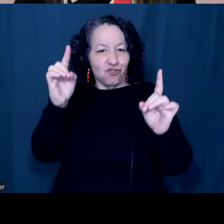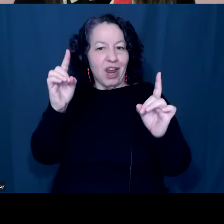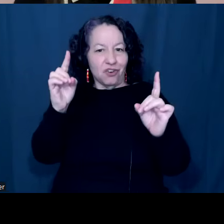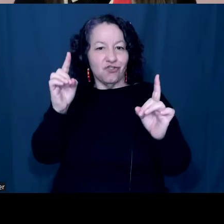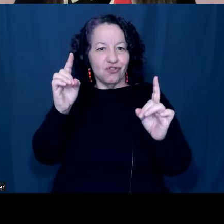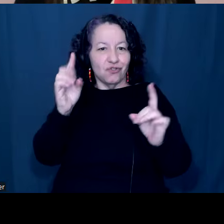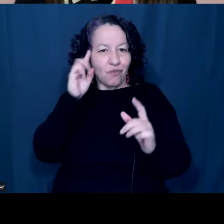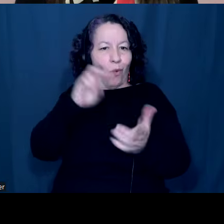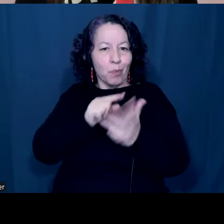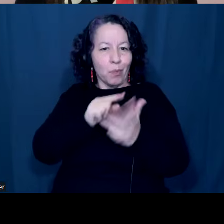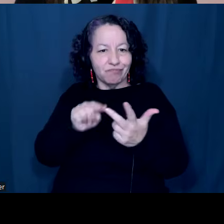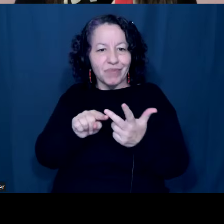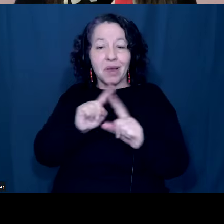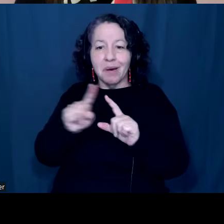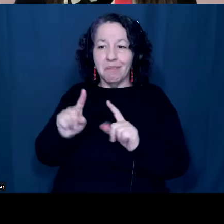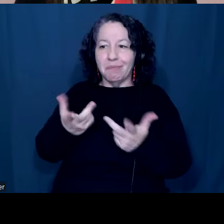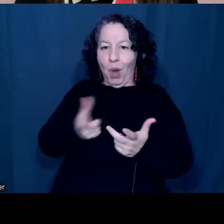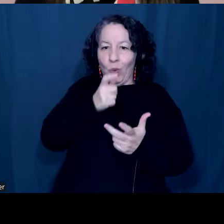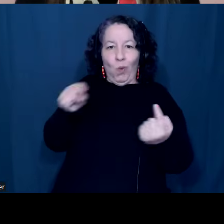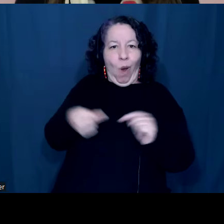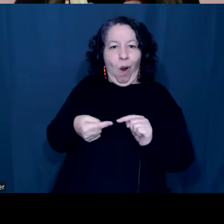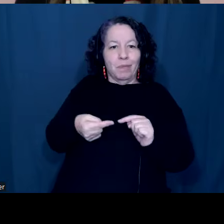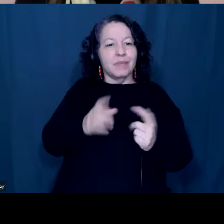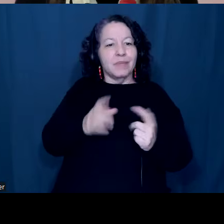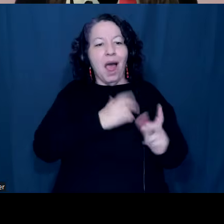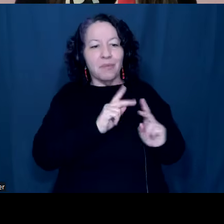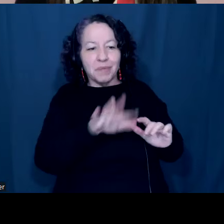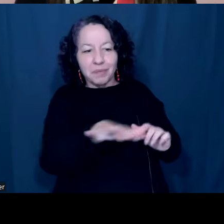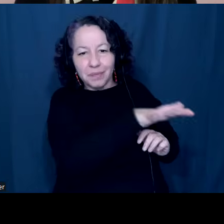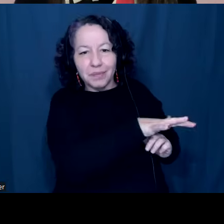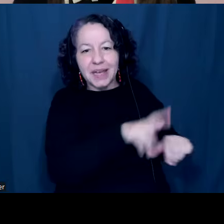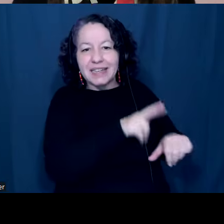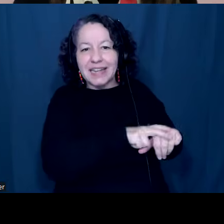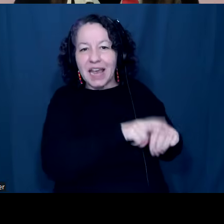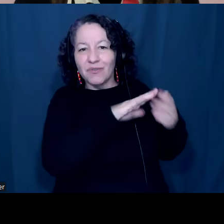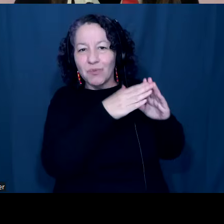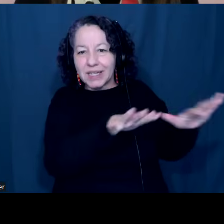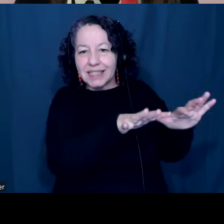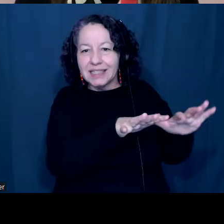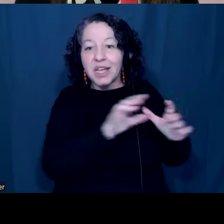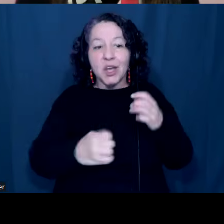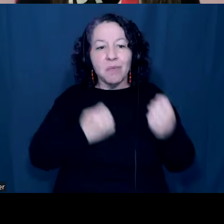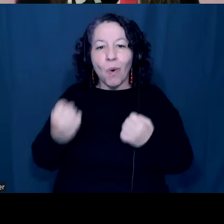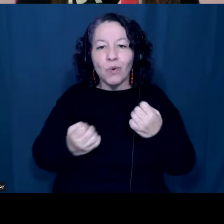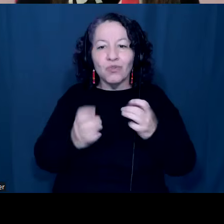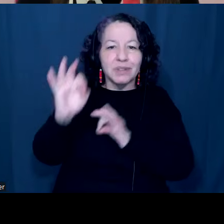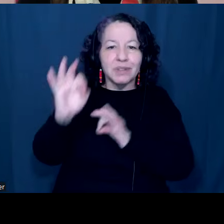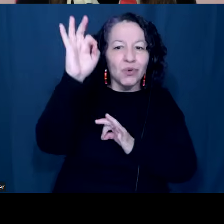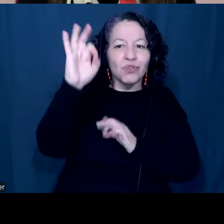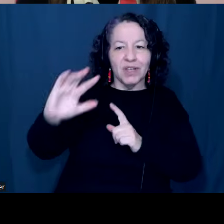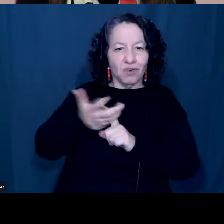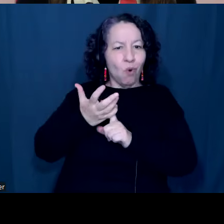were borne by Native communities, emotionally, spiritually, and